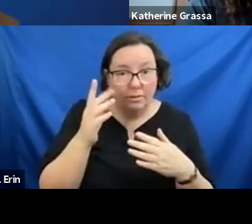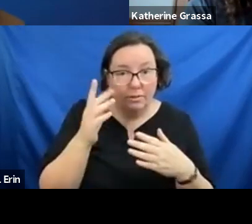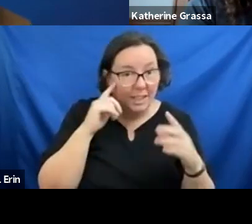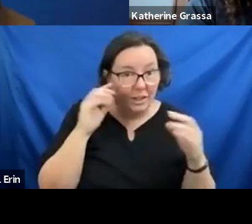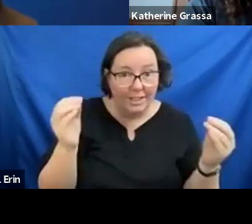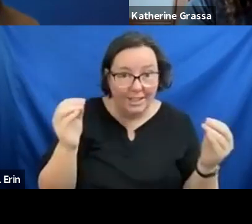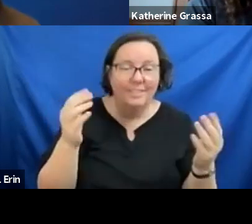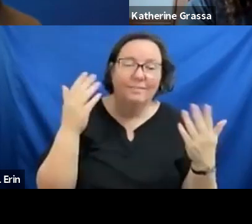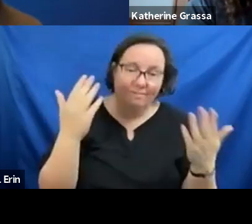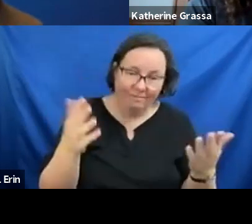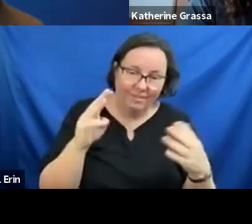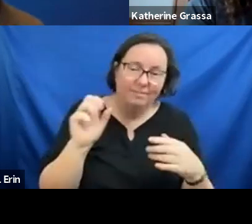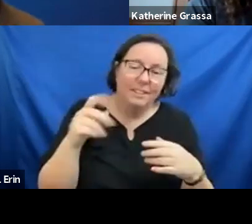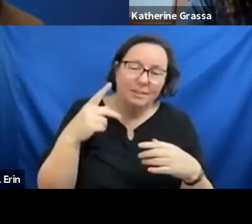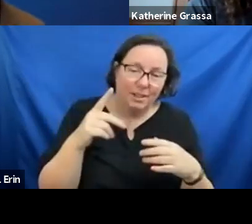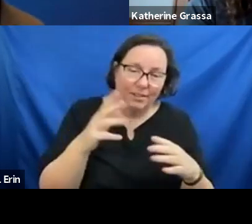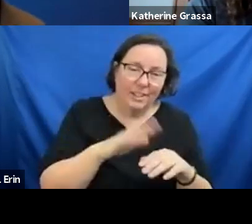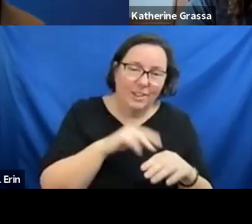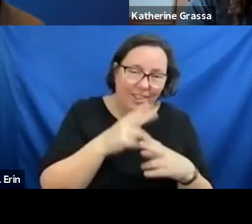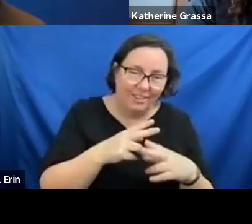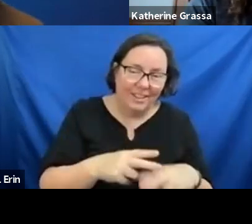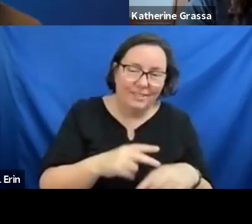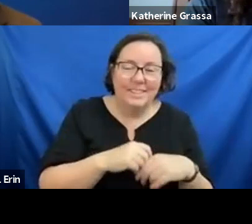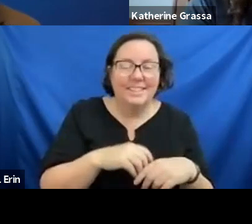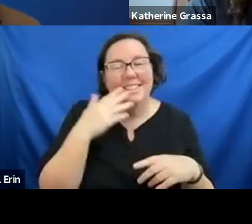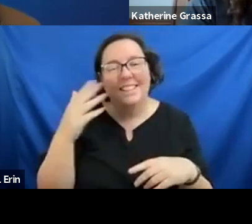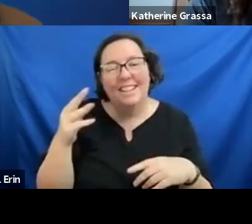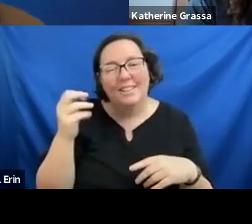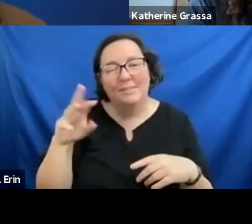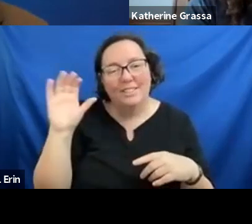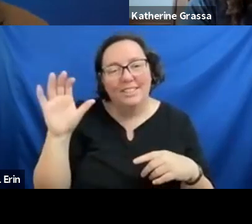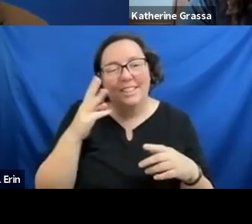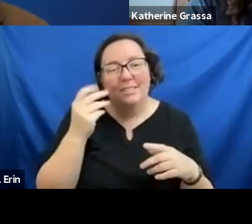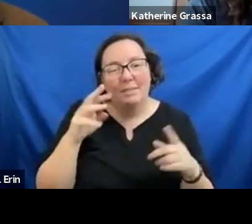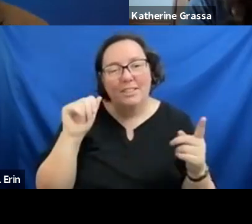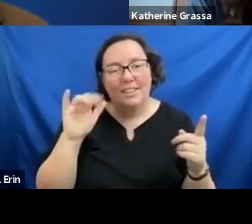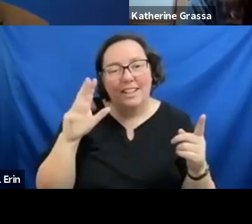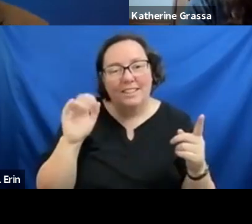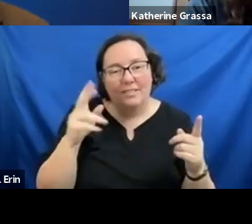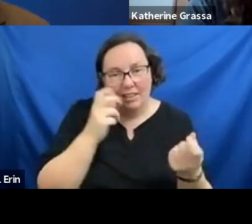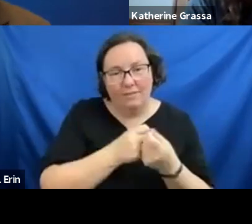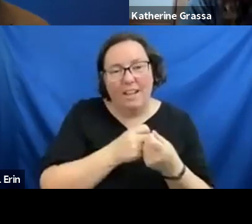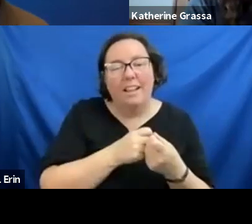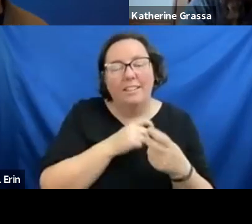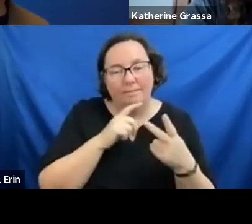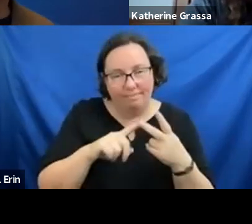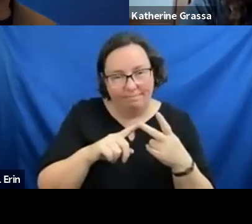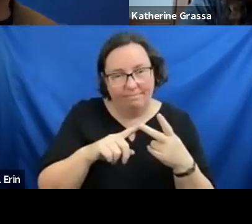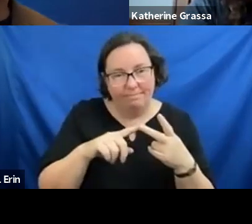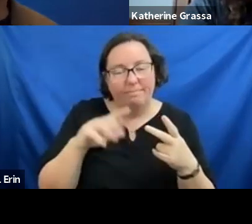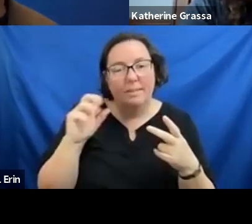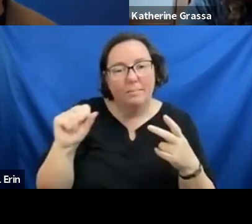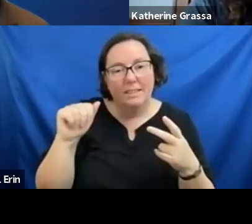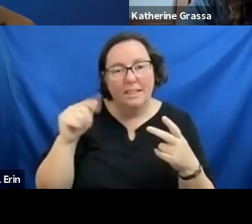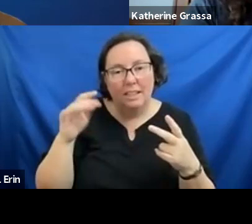none. Ms. Parvek, please call the roll. Thank you, Mr. Contampassis. Mr. Acevedo? Aye. Ms.